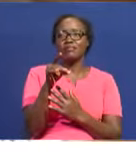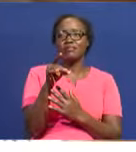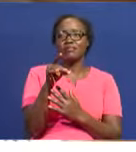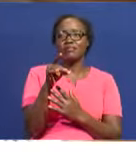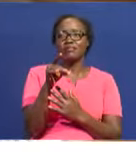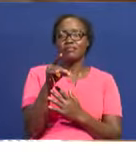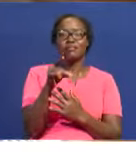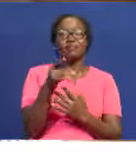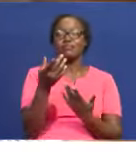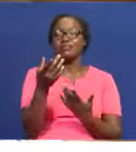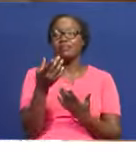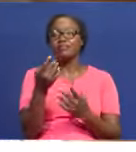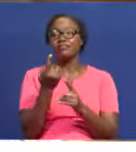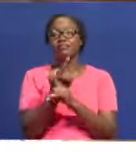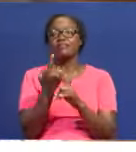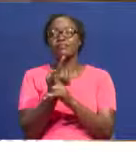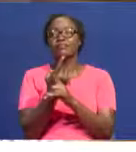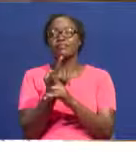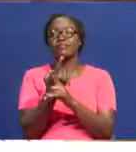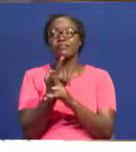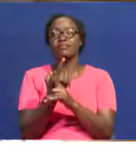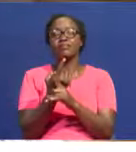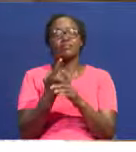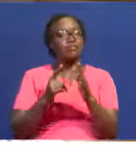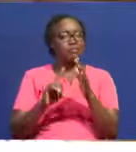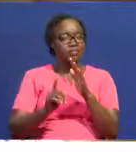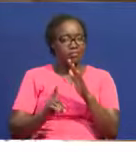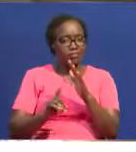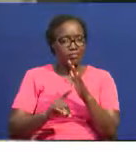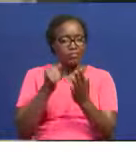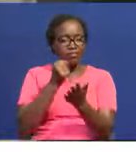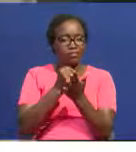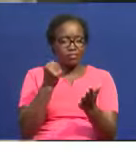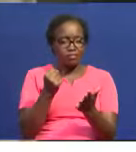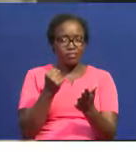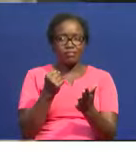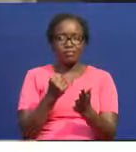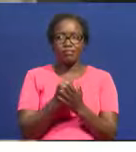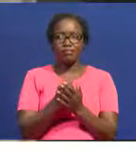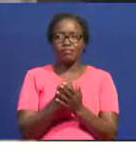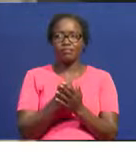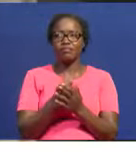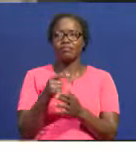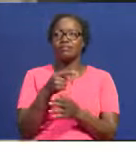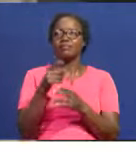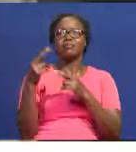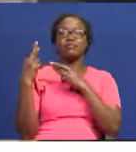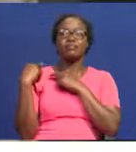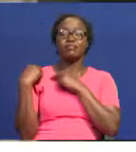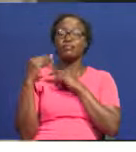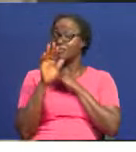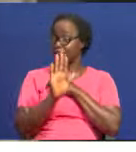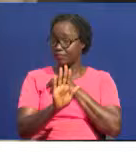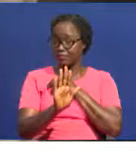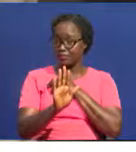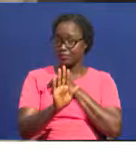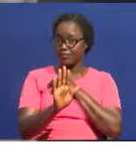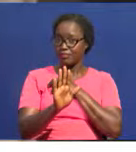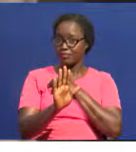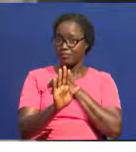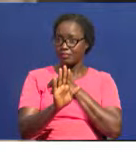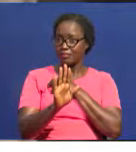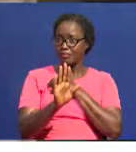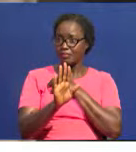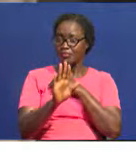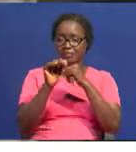to hold different cabinet secretaries' office. Chukua responsibility yako kwa